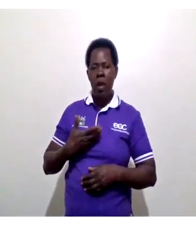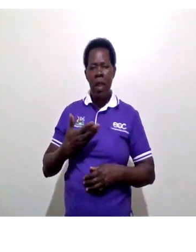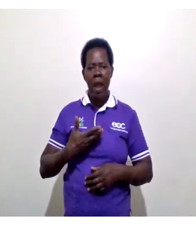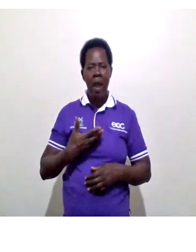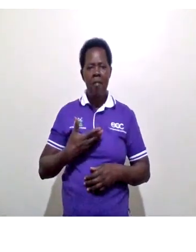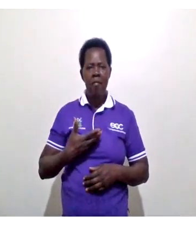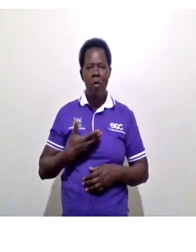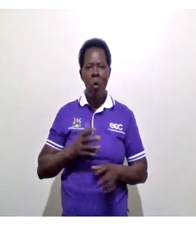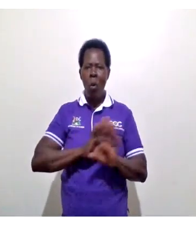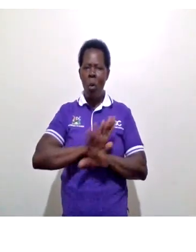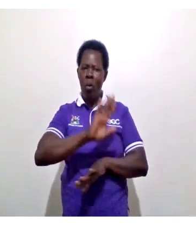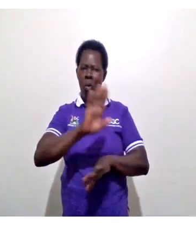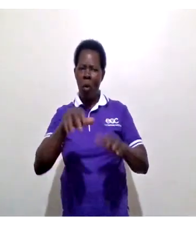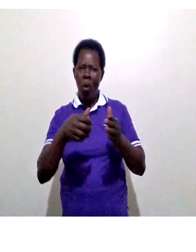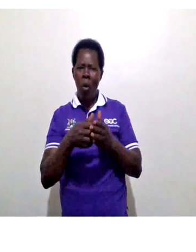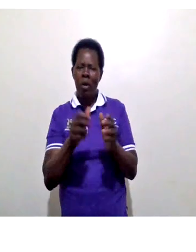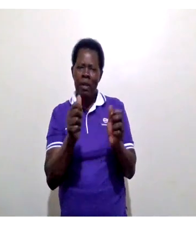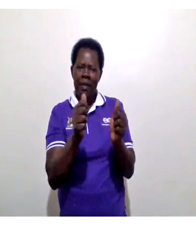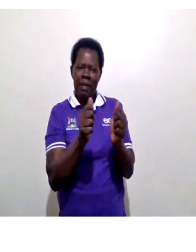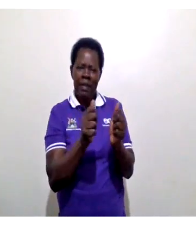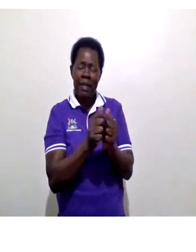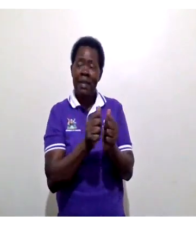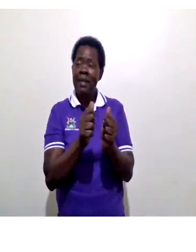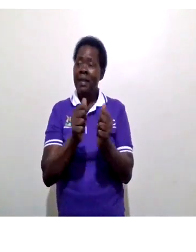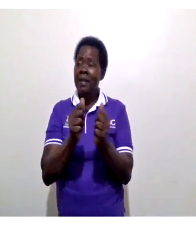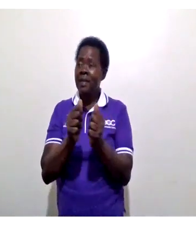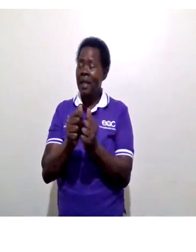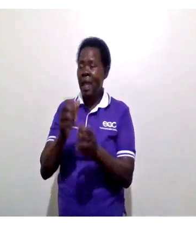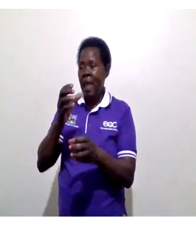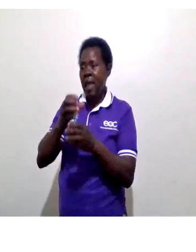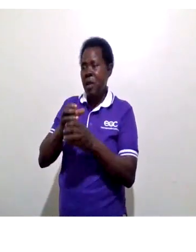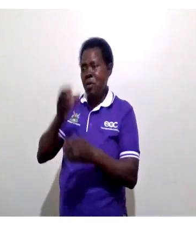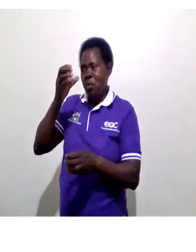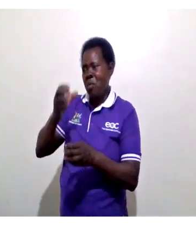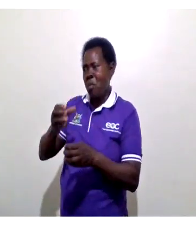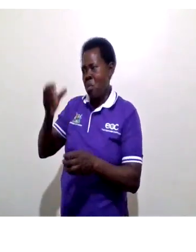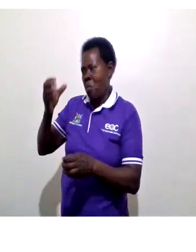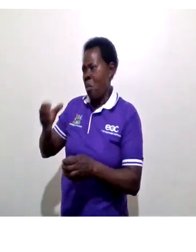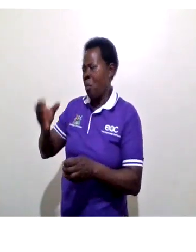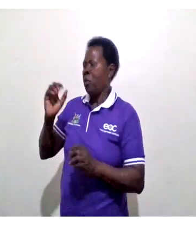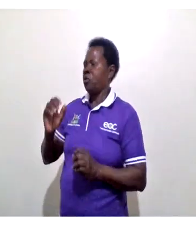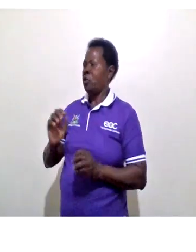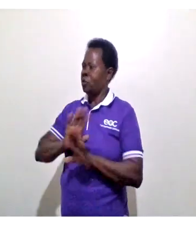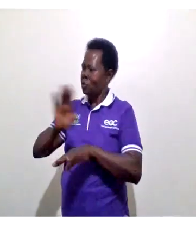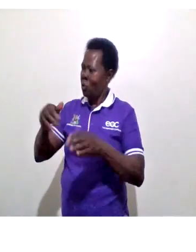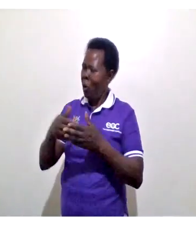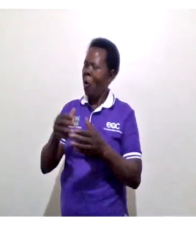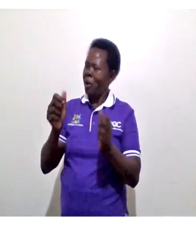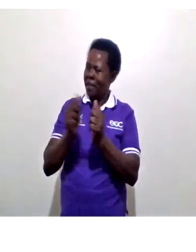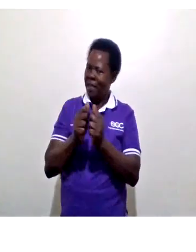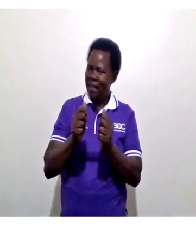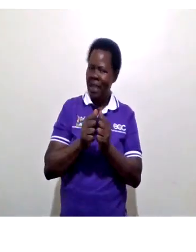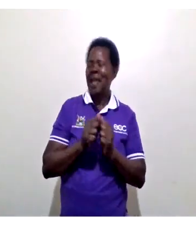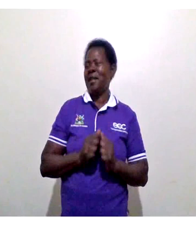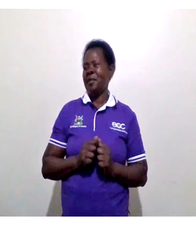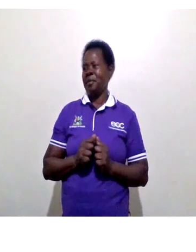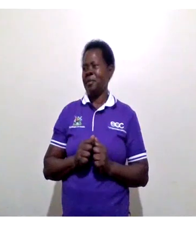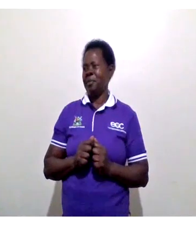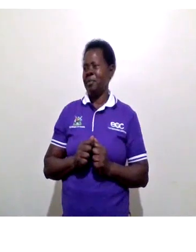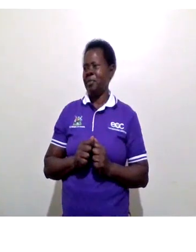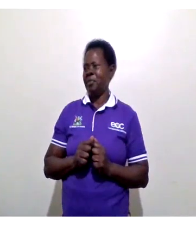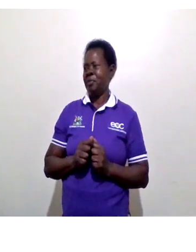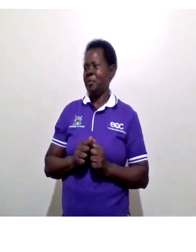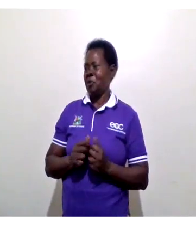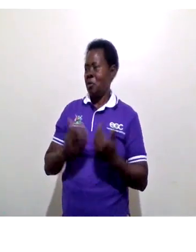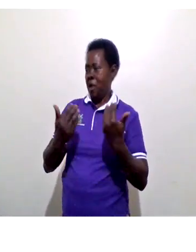Now, there we have all 10 bottles. They're all